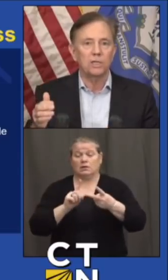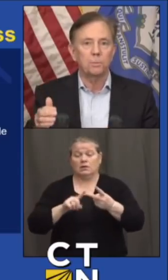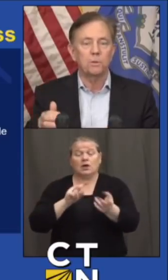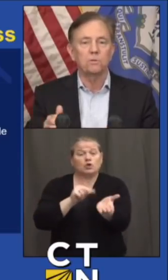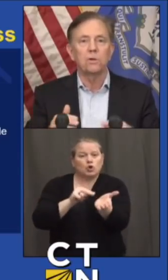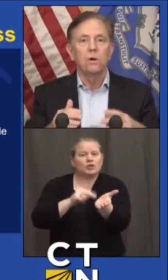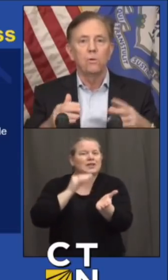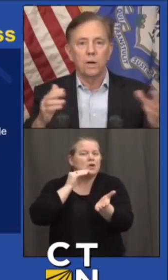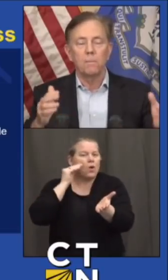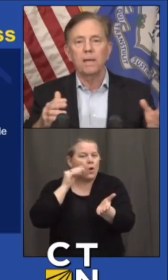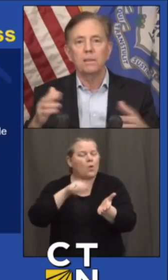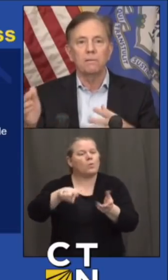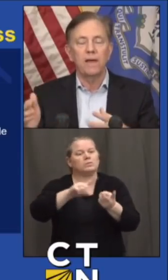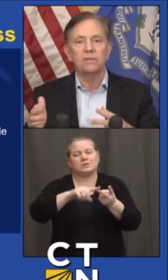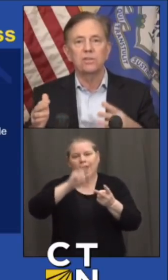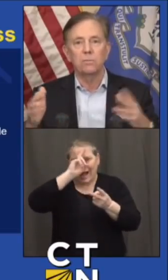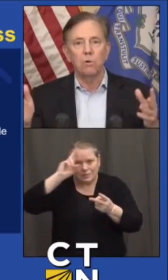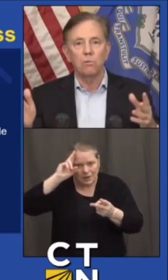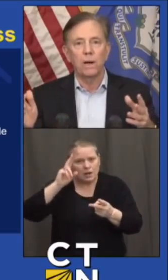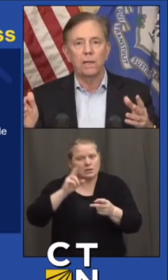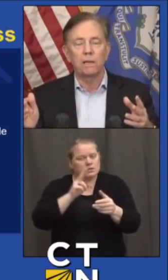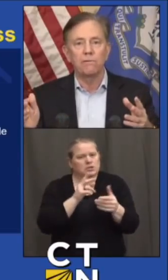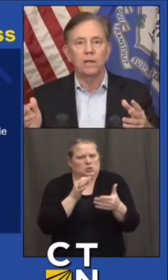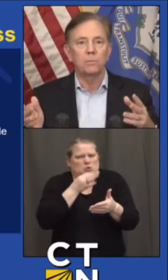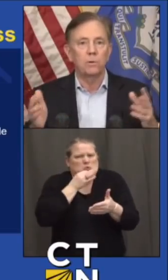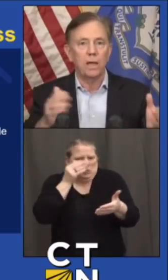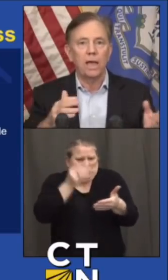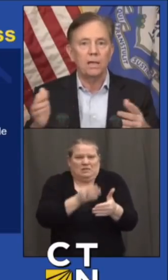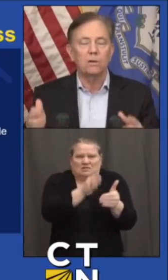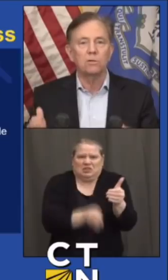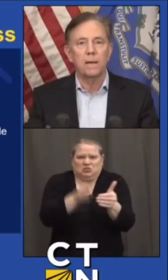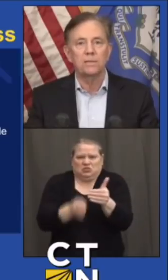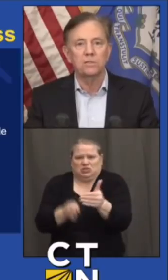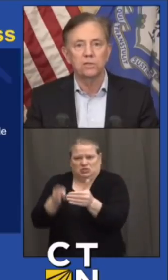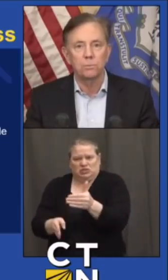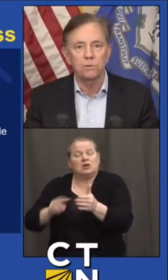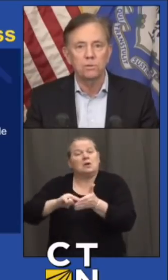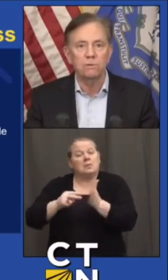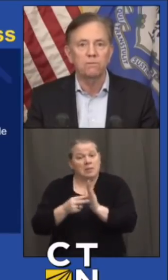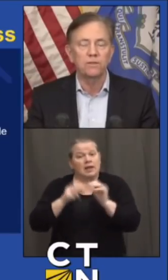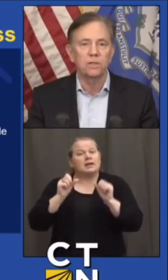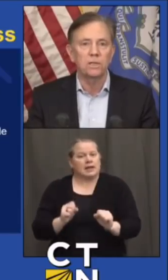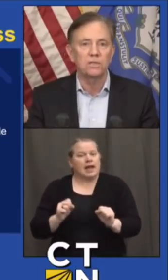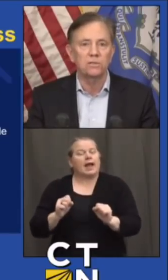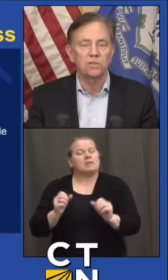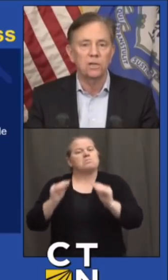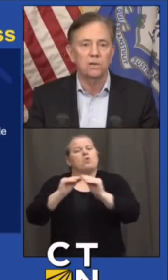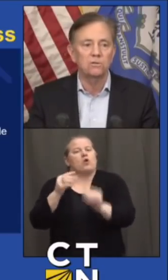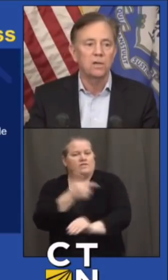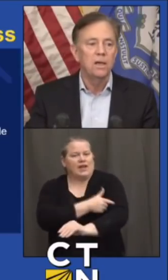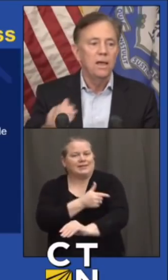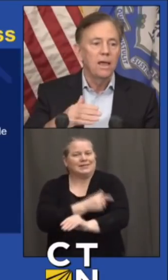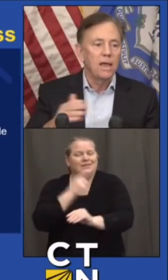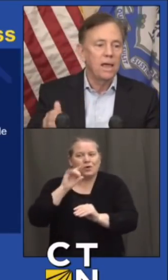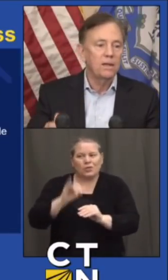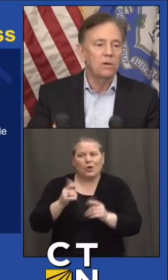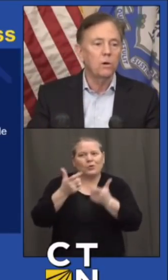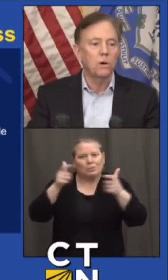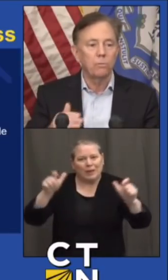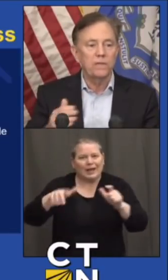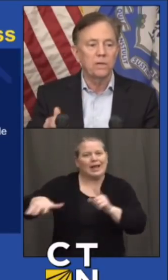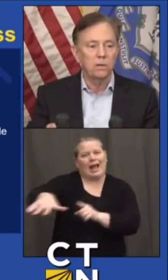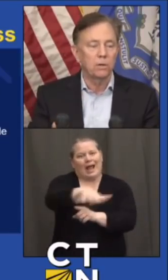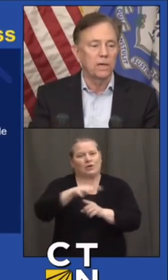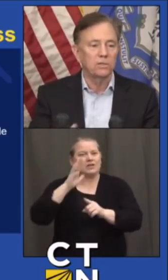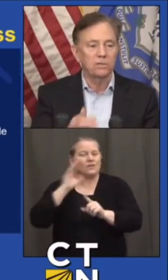in our hospitals, we're going to make the vaccine more readily available, at those mass distribution facilities and centers and